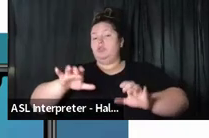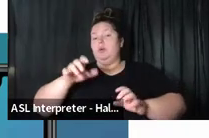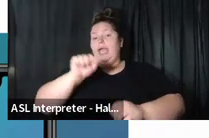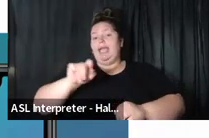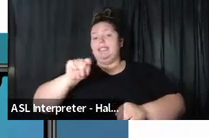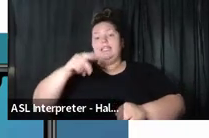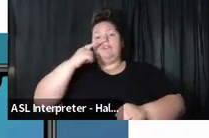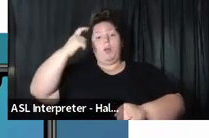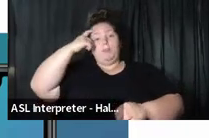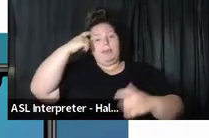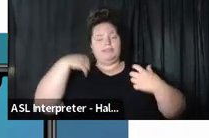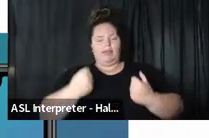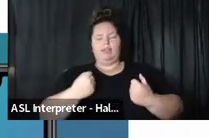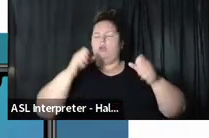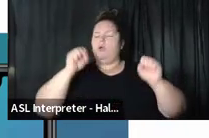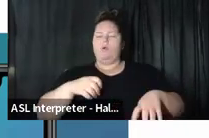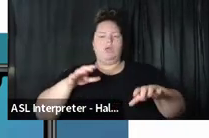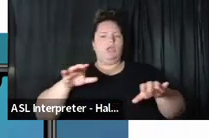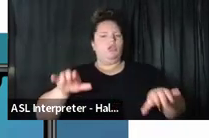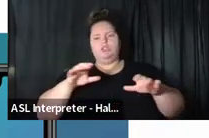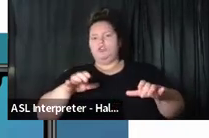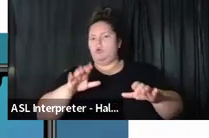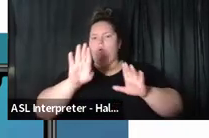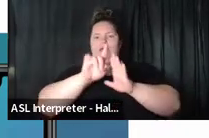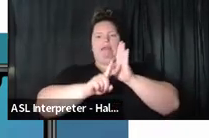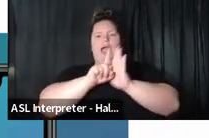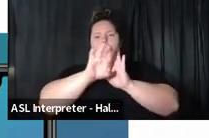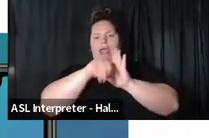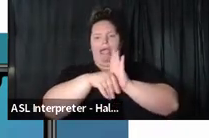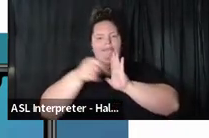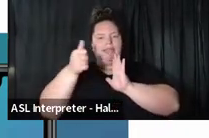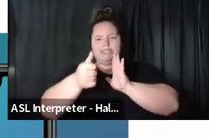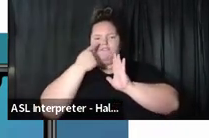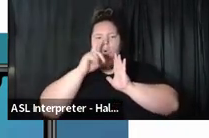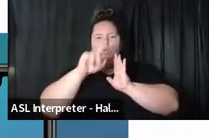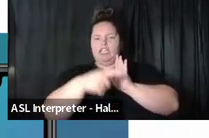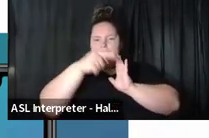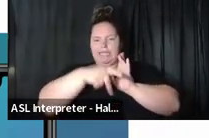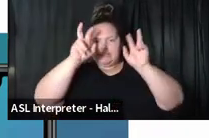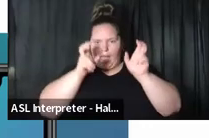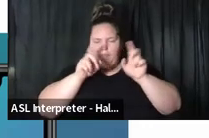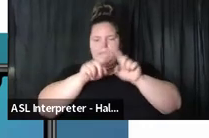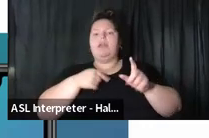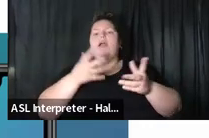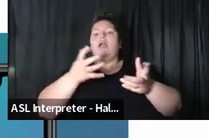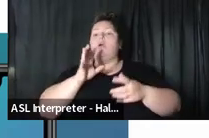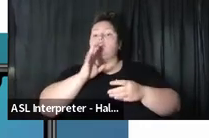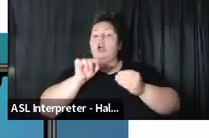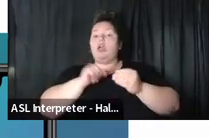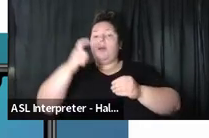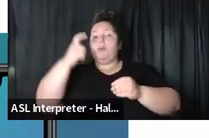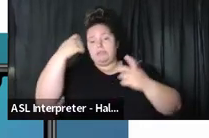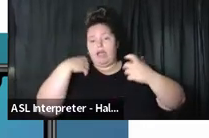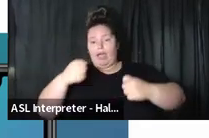We could probably do a whole hour and a half about that in itself. But I just like to talked about mental health apps that are out